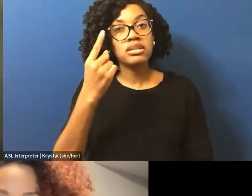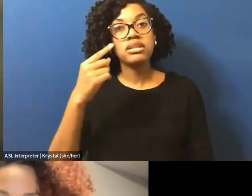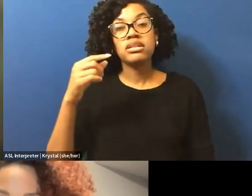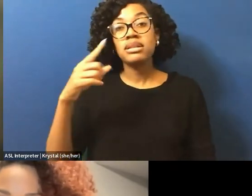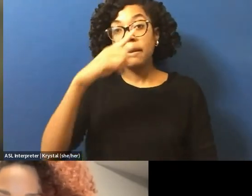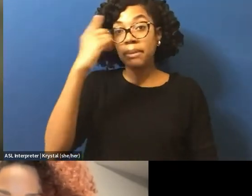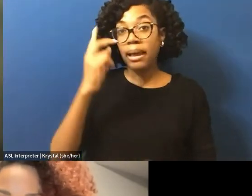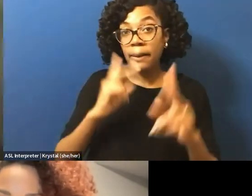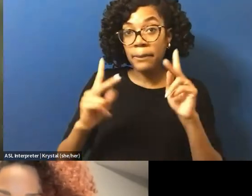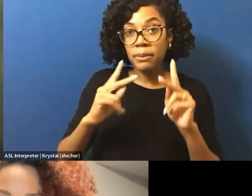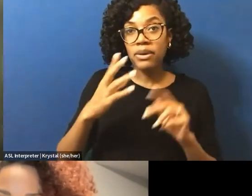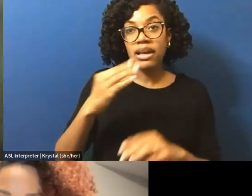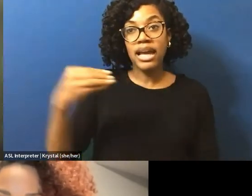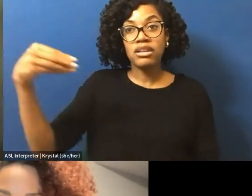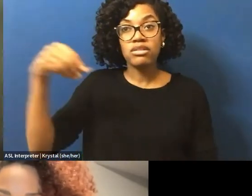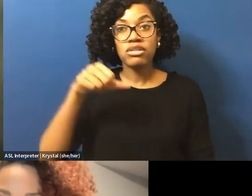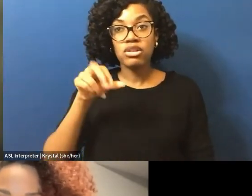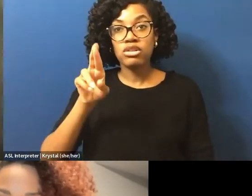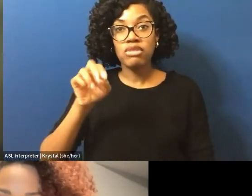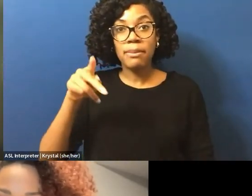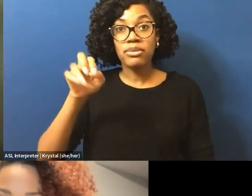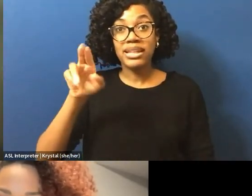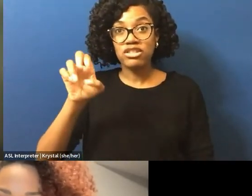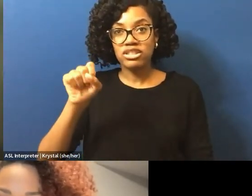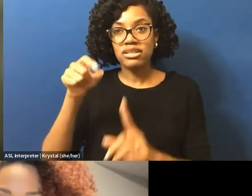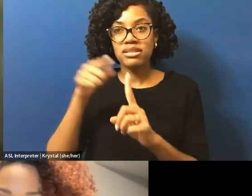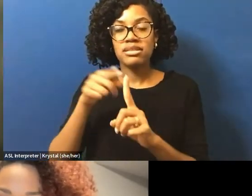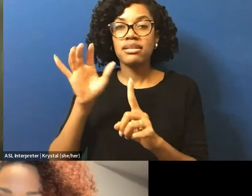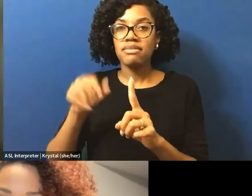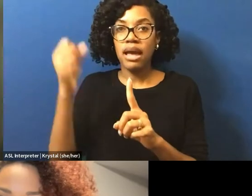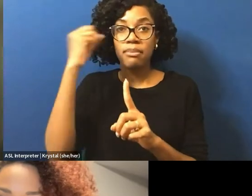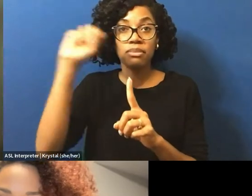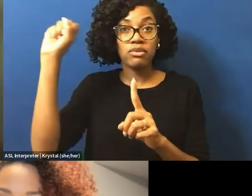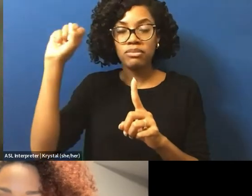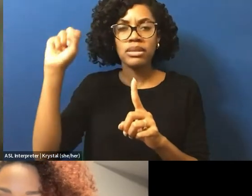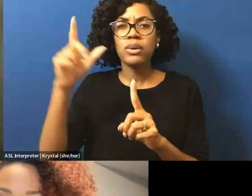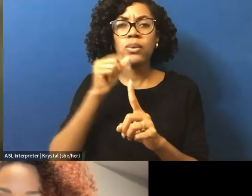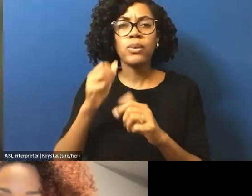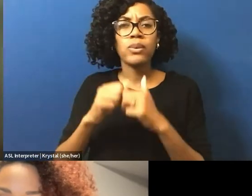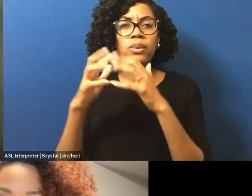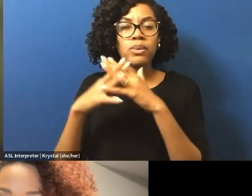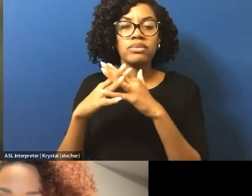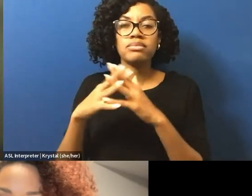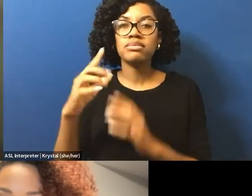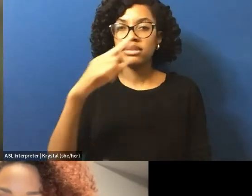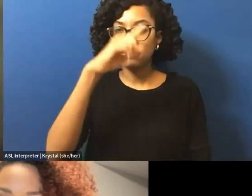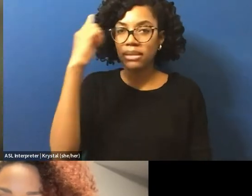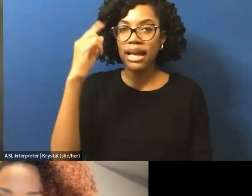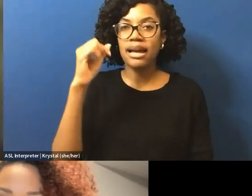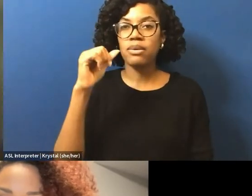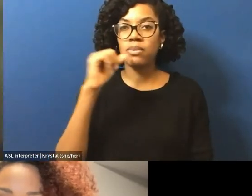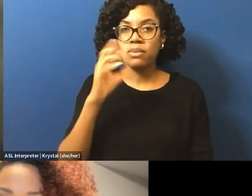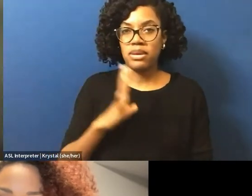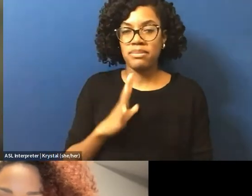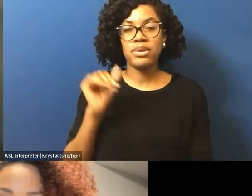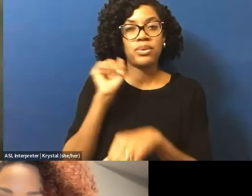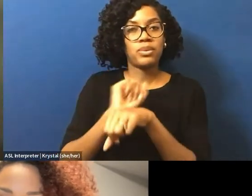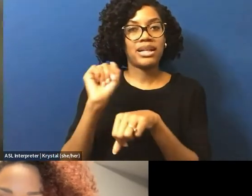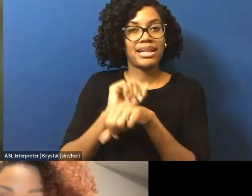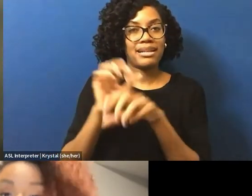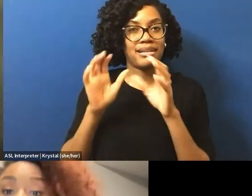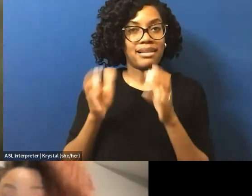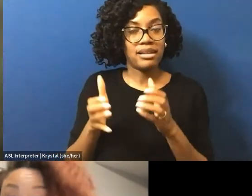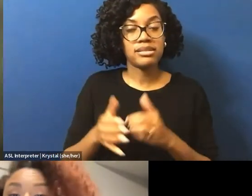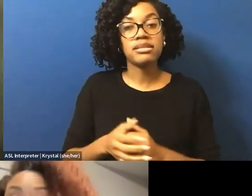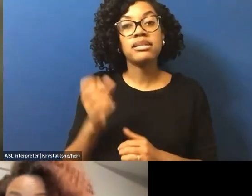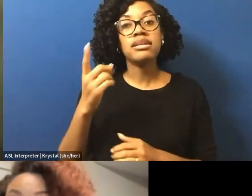really a movement driven by Black working class women. Its first iteration, I would argue to you, was right after the Civil War,